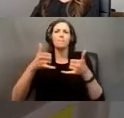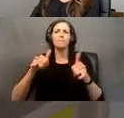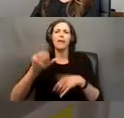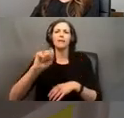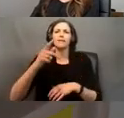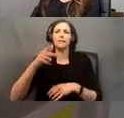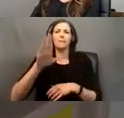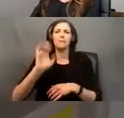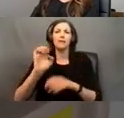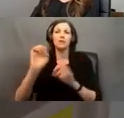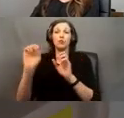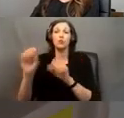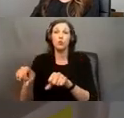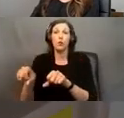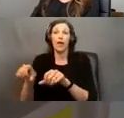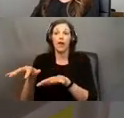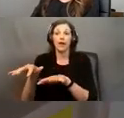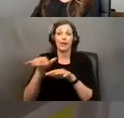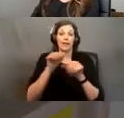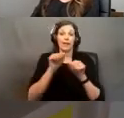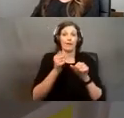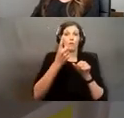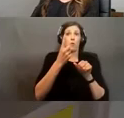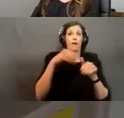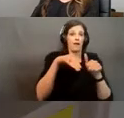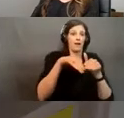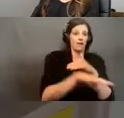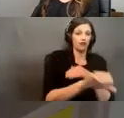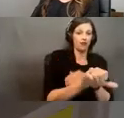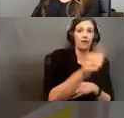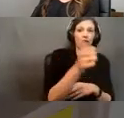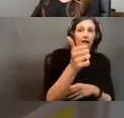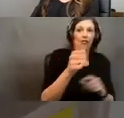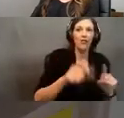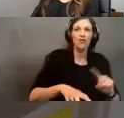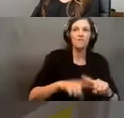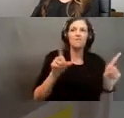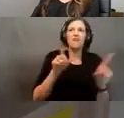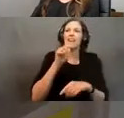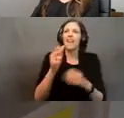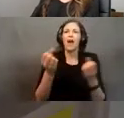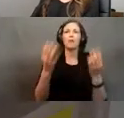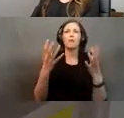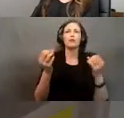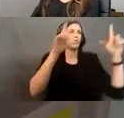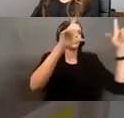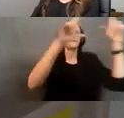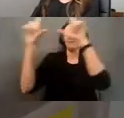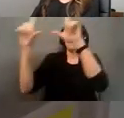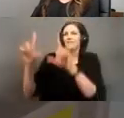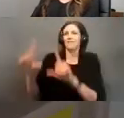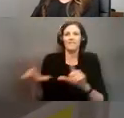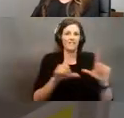exit one and enter the other but you do not have a multiple screen capacity of